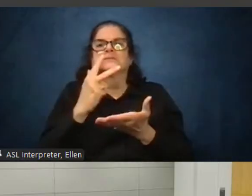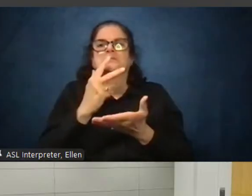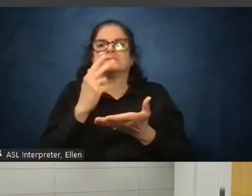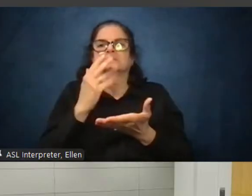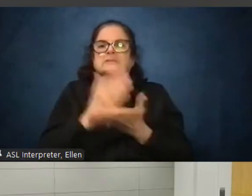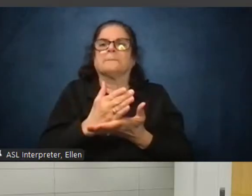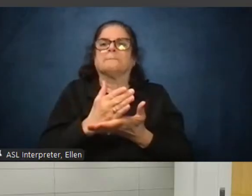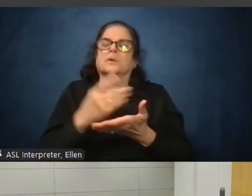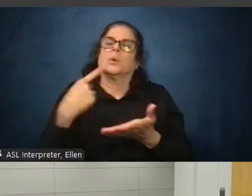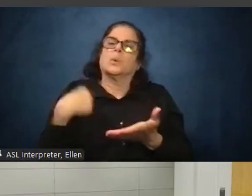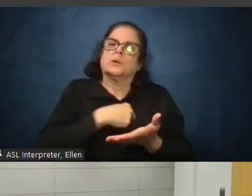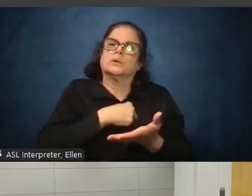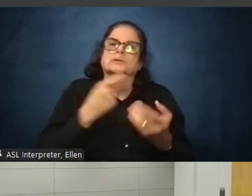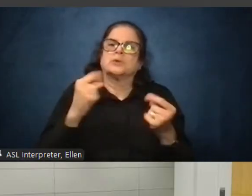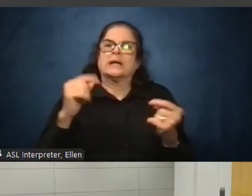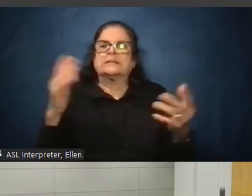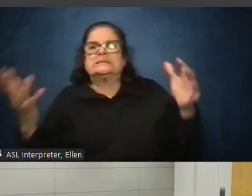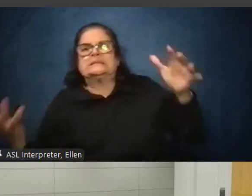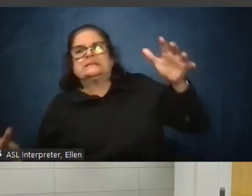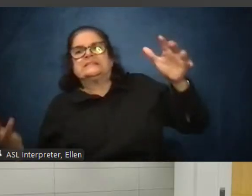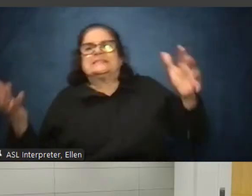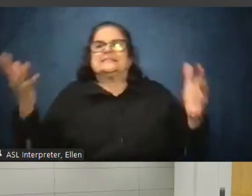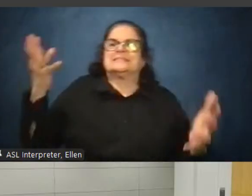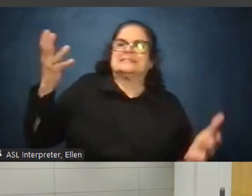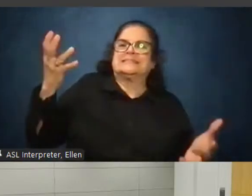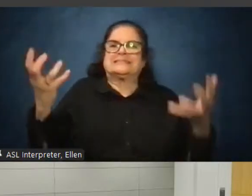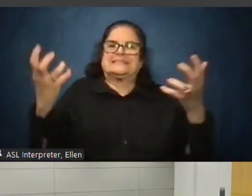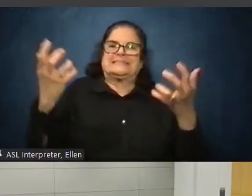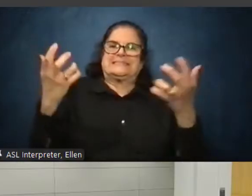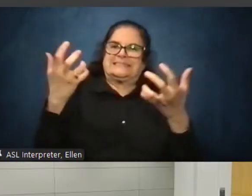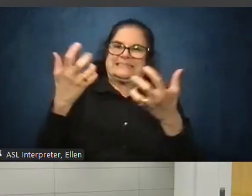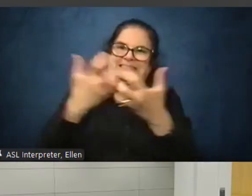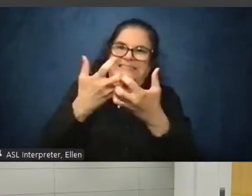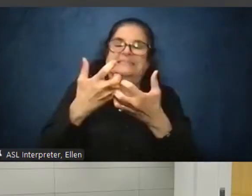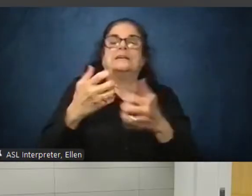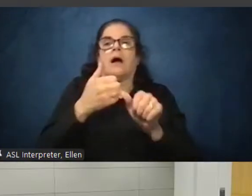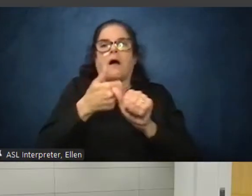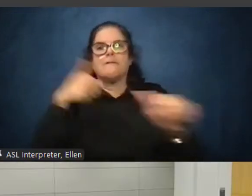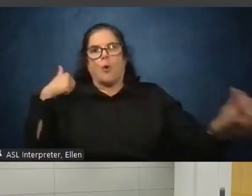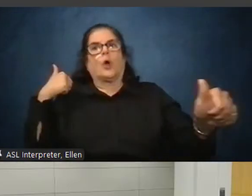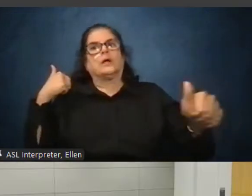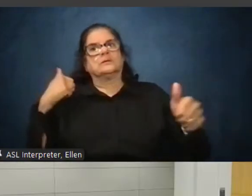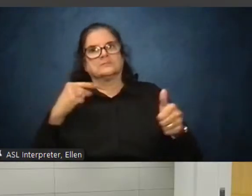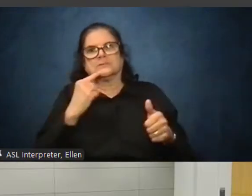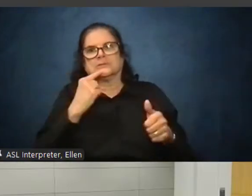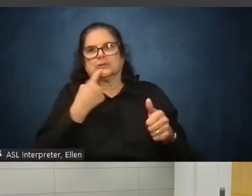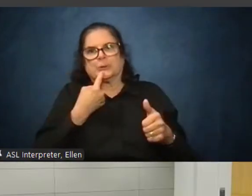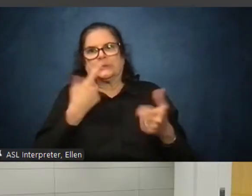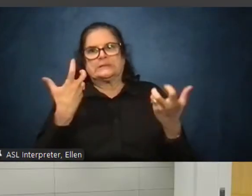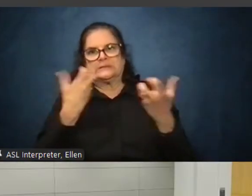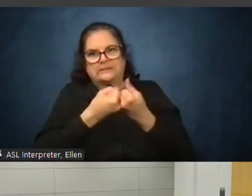of rebalance some of these pieces here, avoid some of the more serious conflicts.